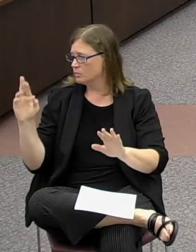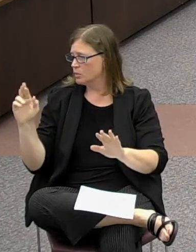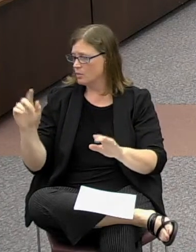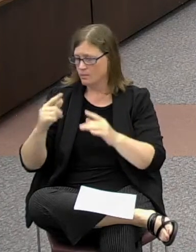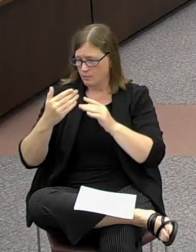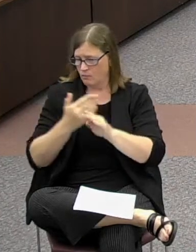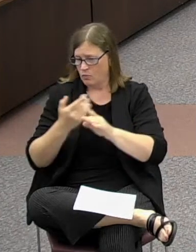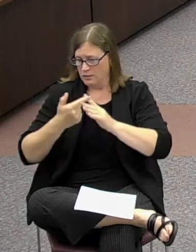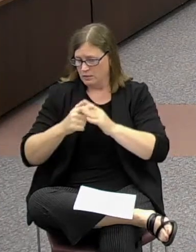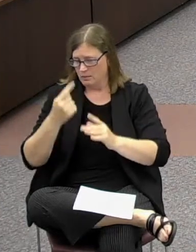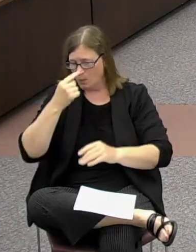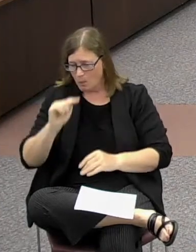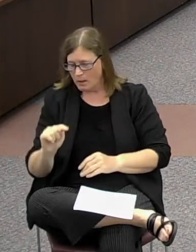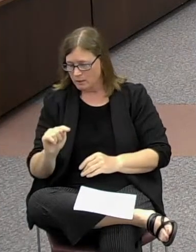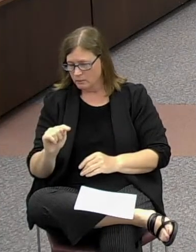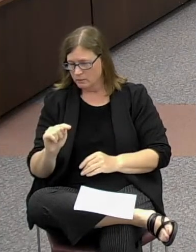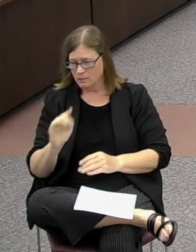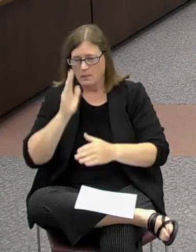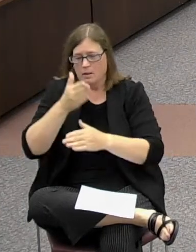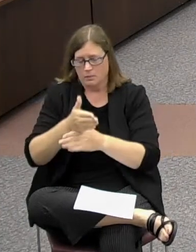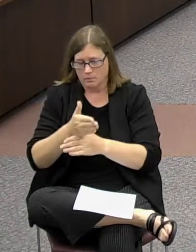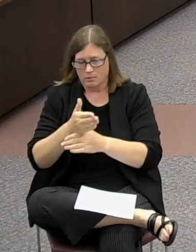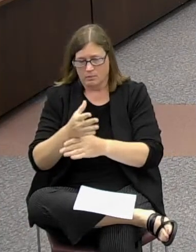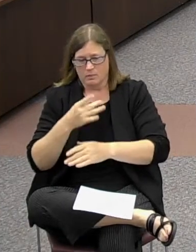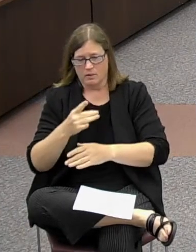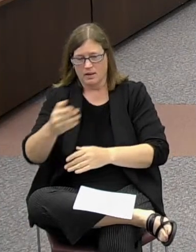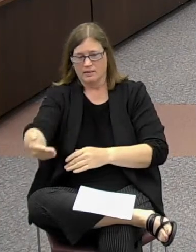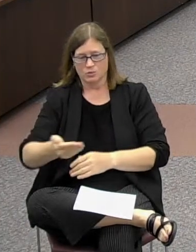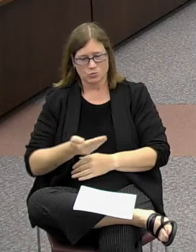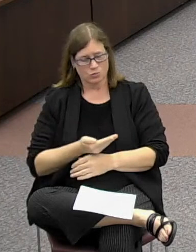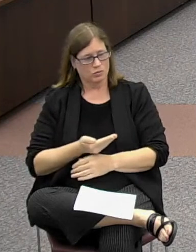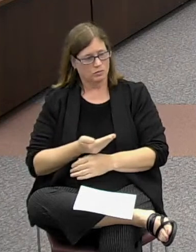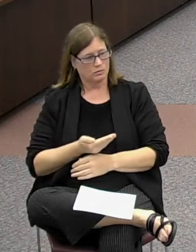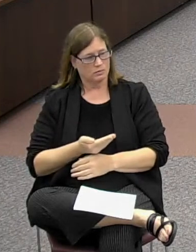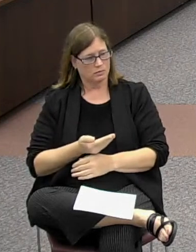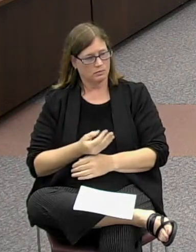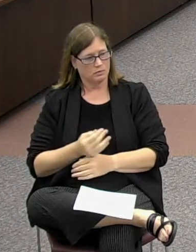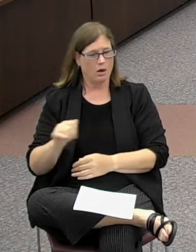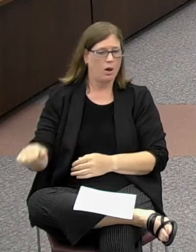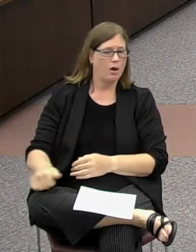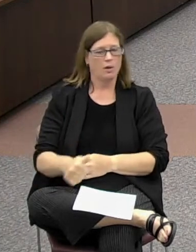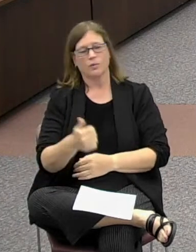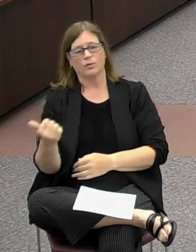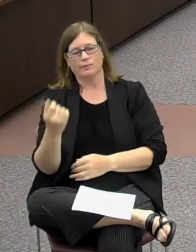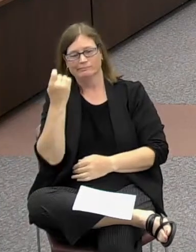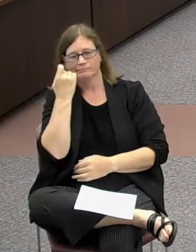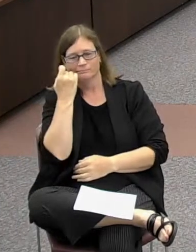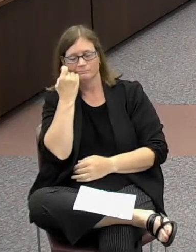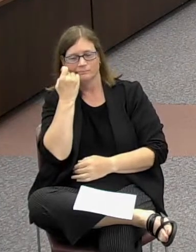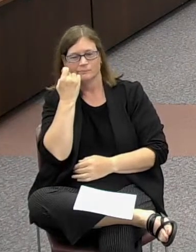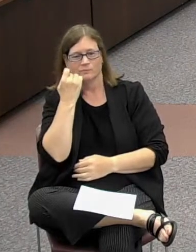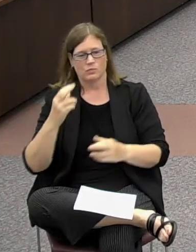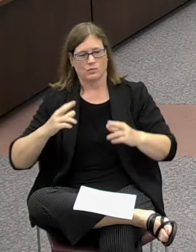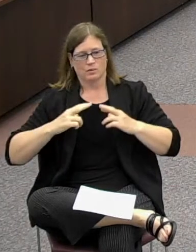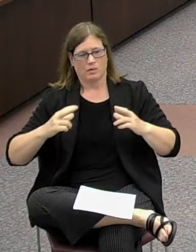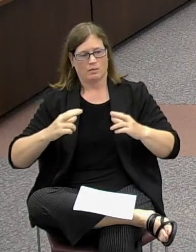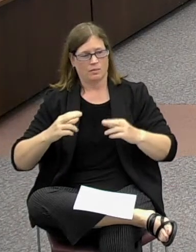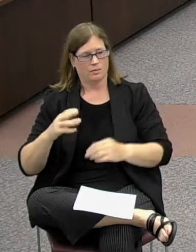we do that, if you don't mind, I'll interrupt, and I would like to introduce another recent retiree,